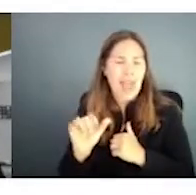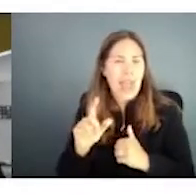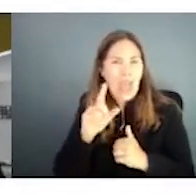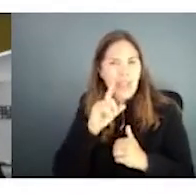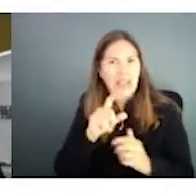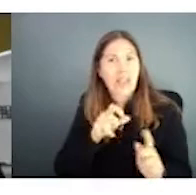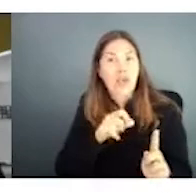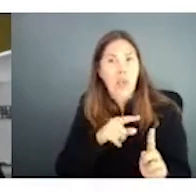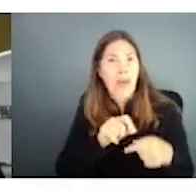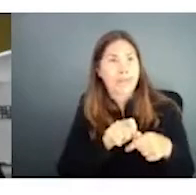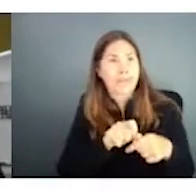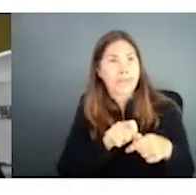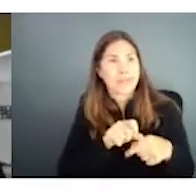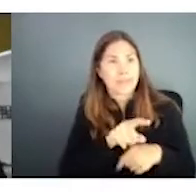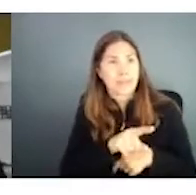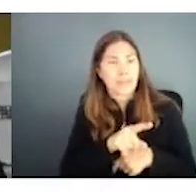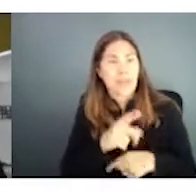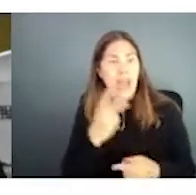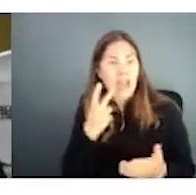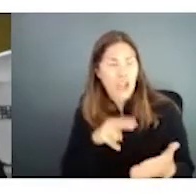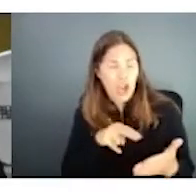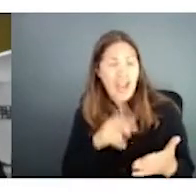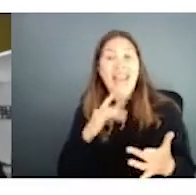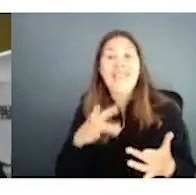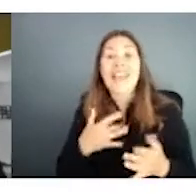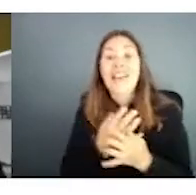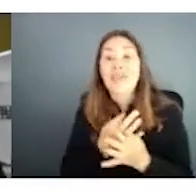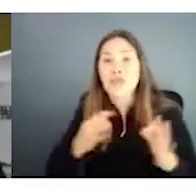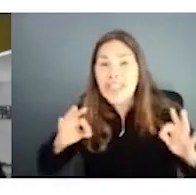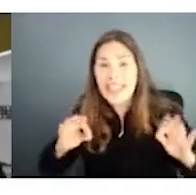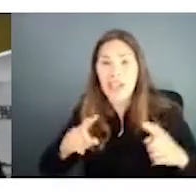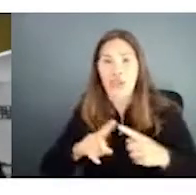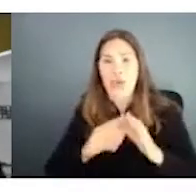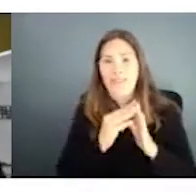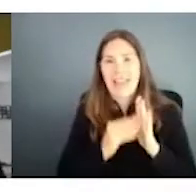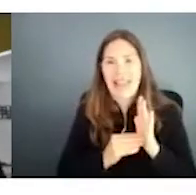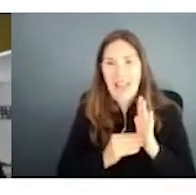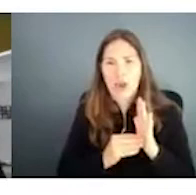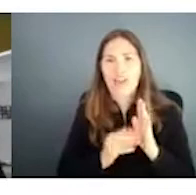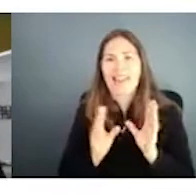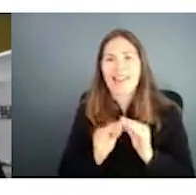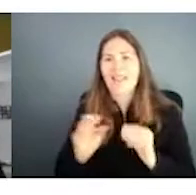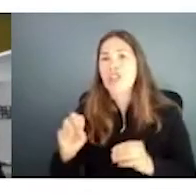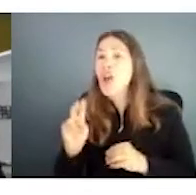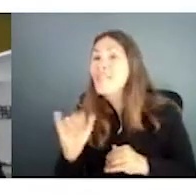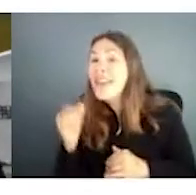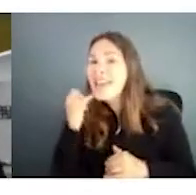correspondence I saw, it said, feel free to fill out the session survey for all of your sessions if you